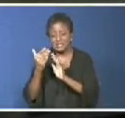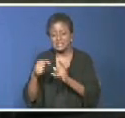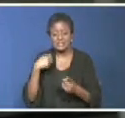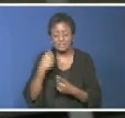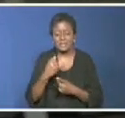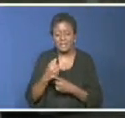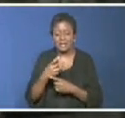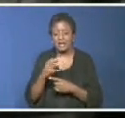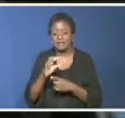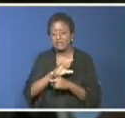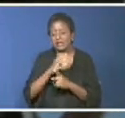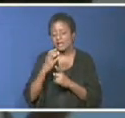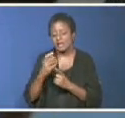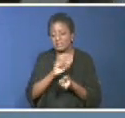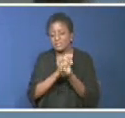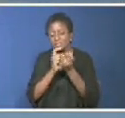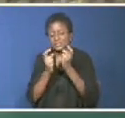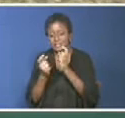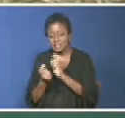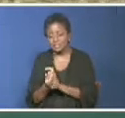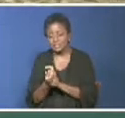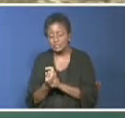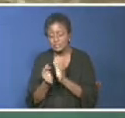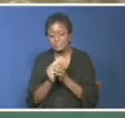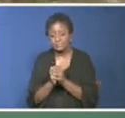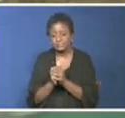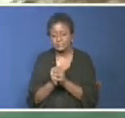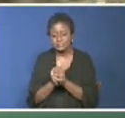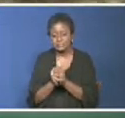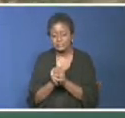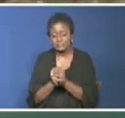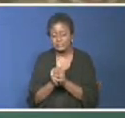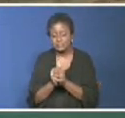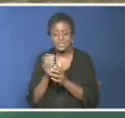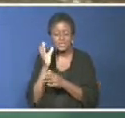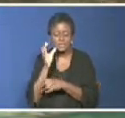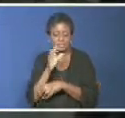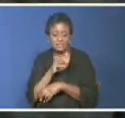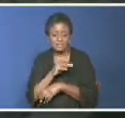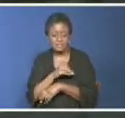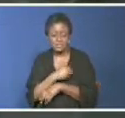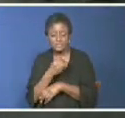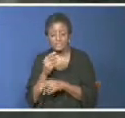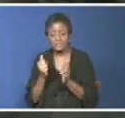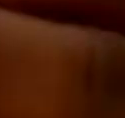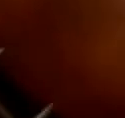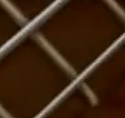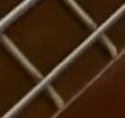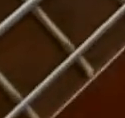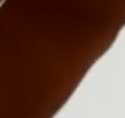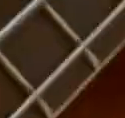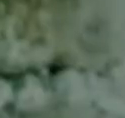themselves to profitably participate in global carbon market initiatives. Cleopatra Murphy, ZNS Network